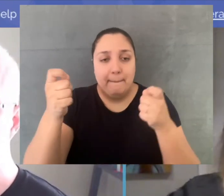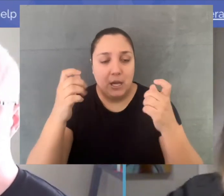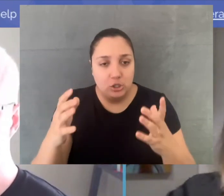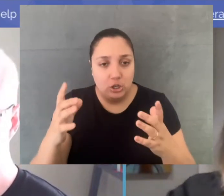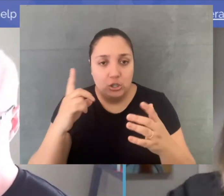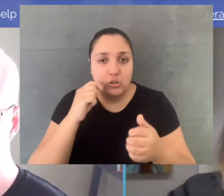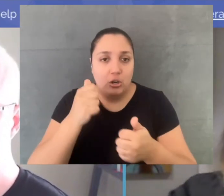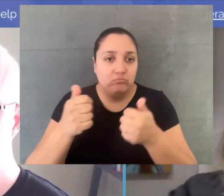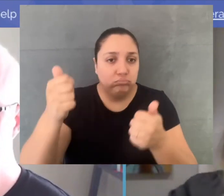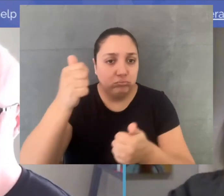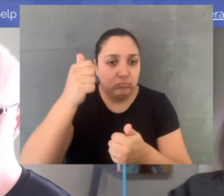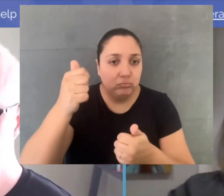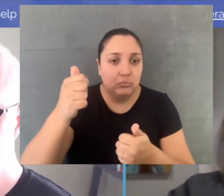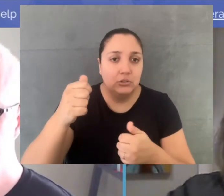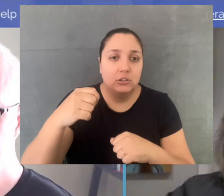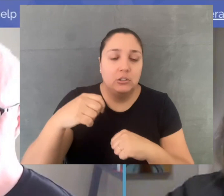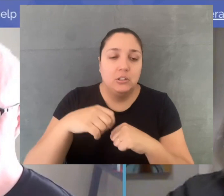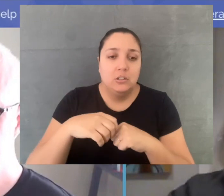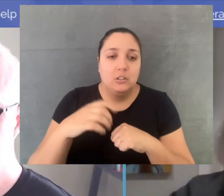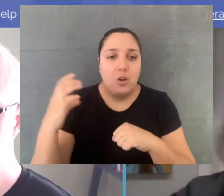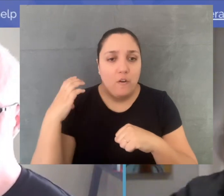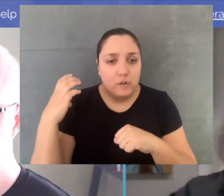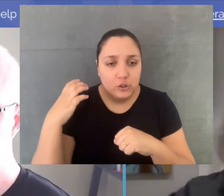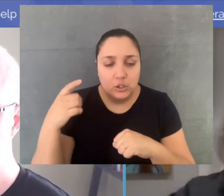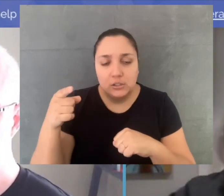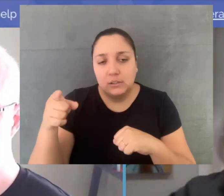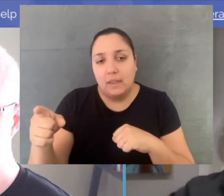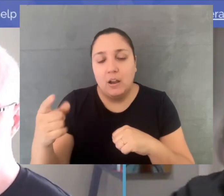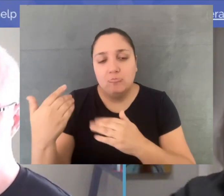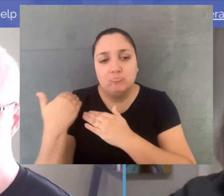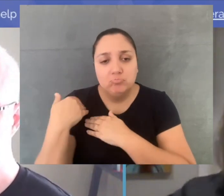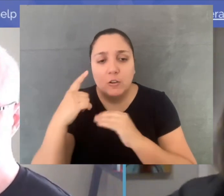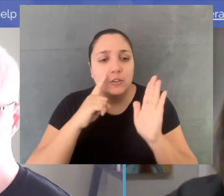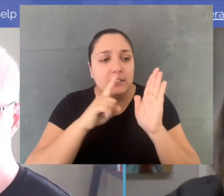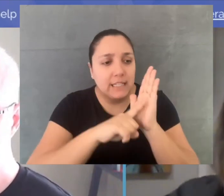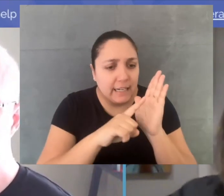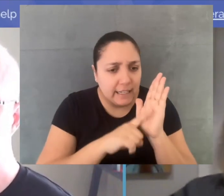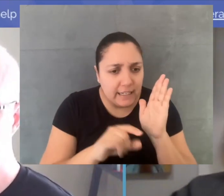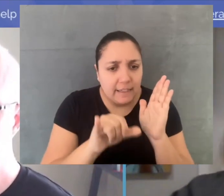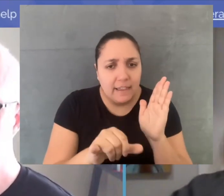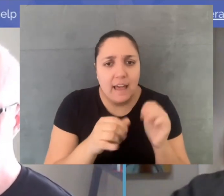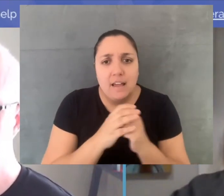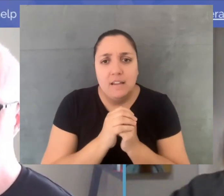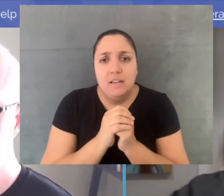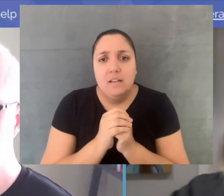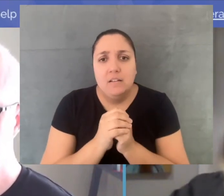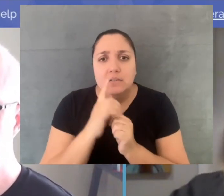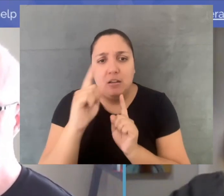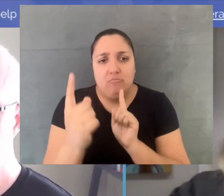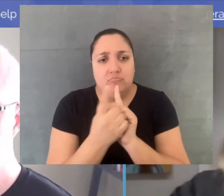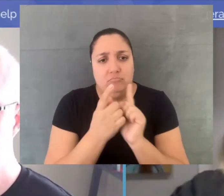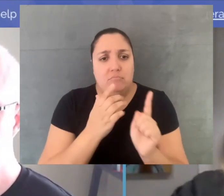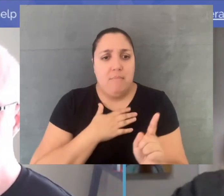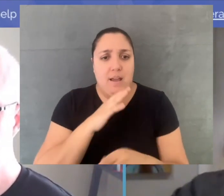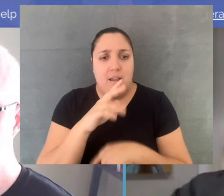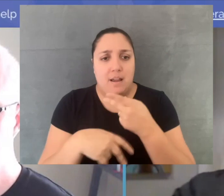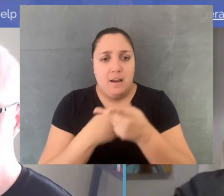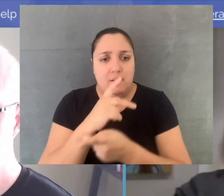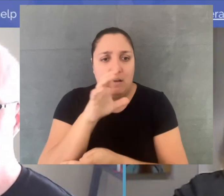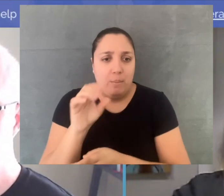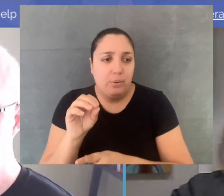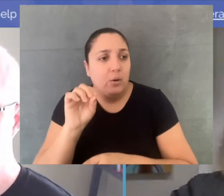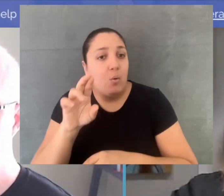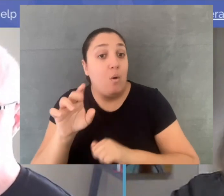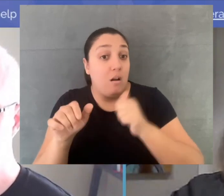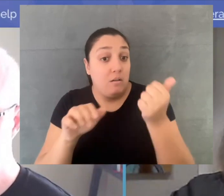or whatever the title of the role is. If there's someone dedicated to investigating those things, and coming to a company like mine or like